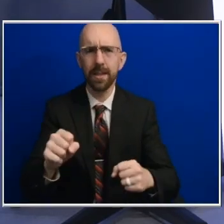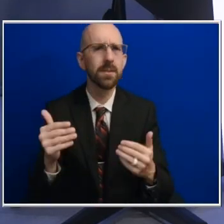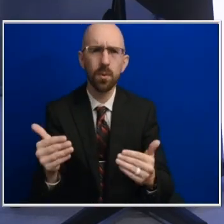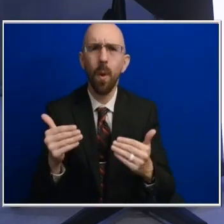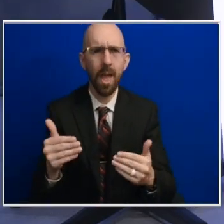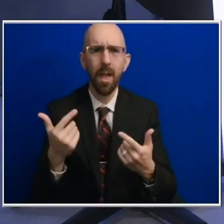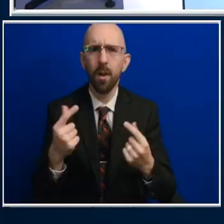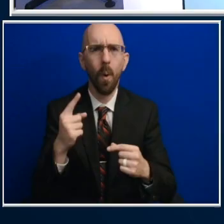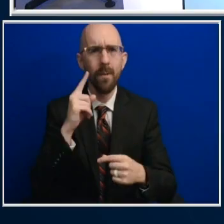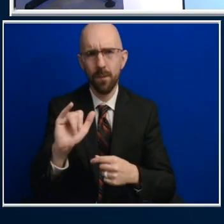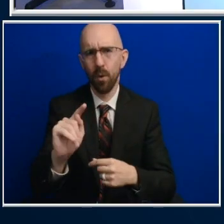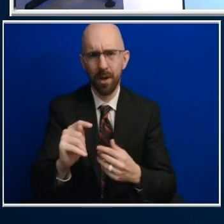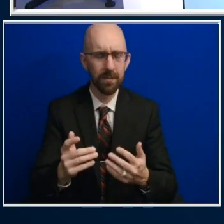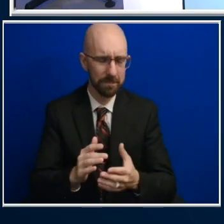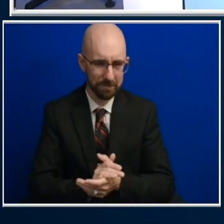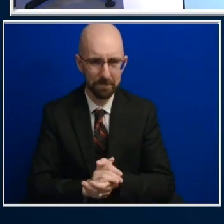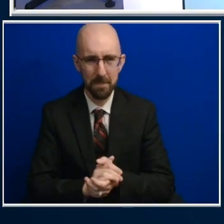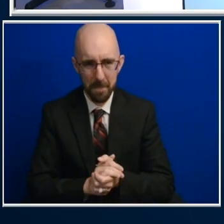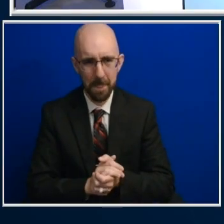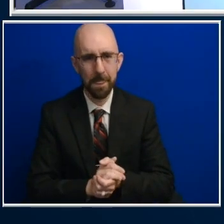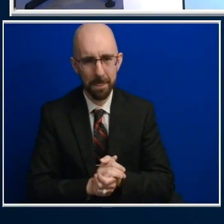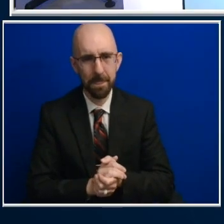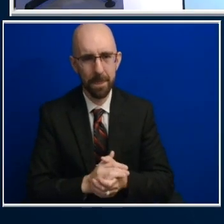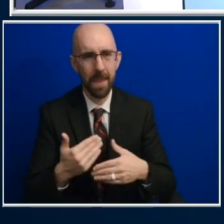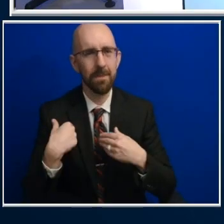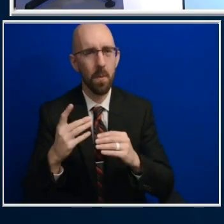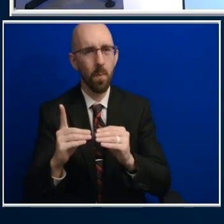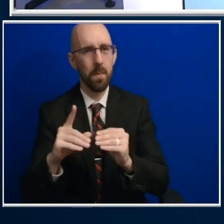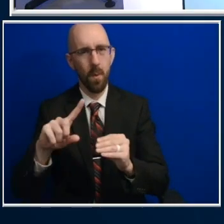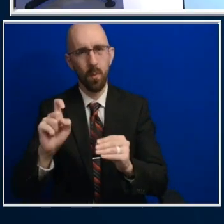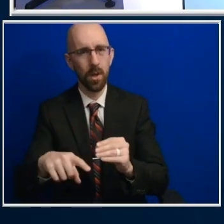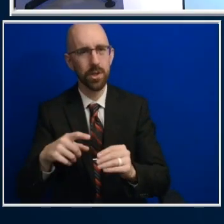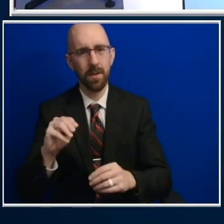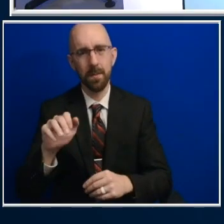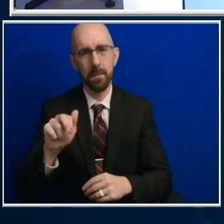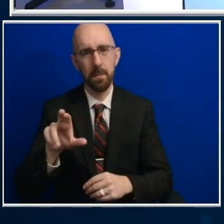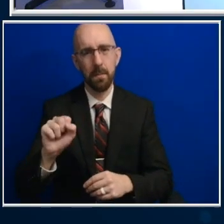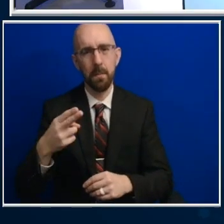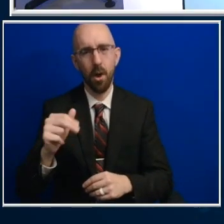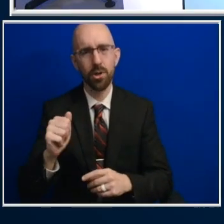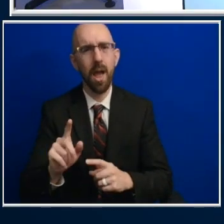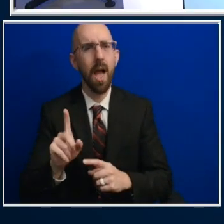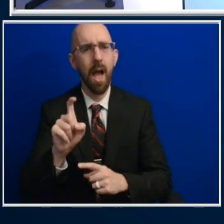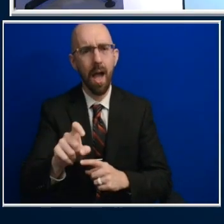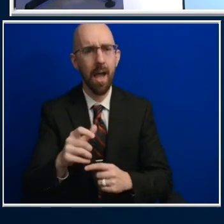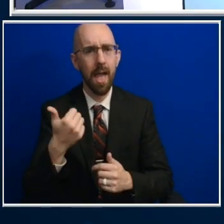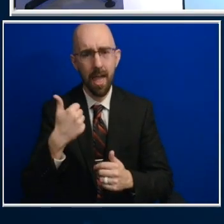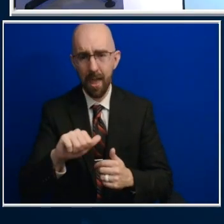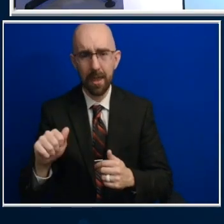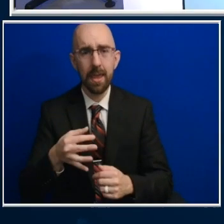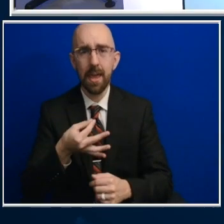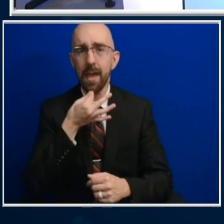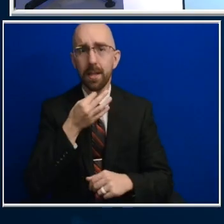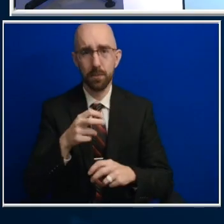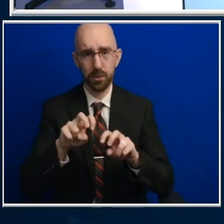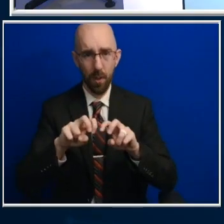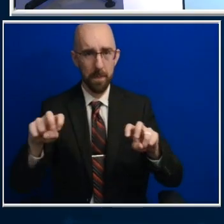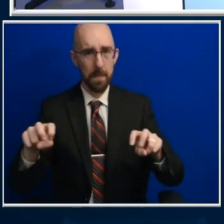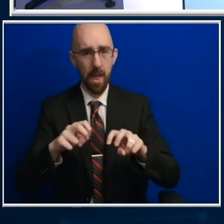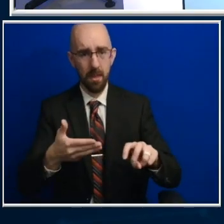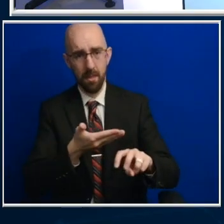saying. And we have one more question from Marcia. Marcia wants to know if any of the experts on the panel have